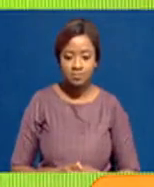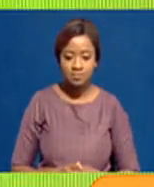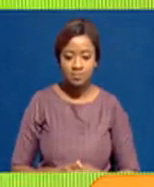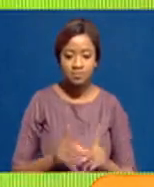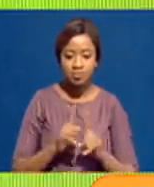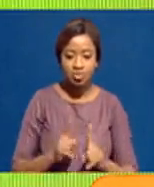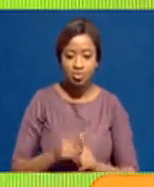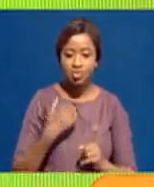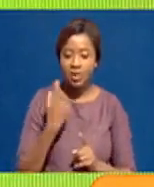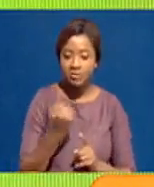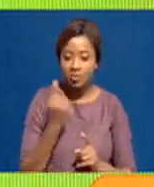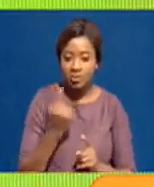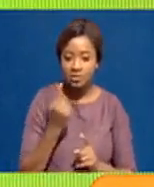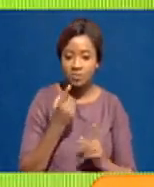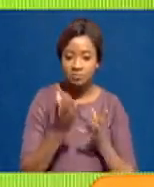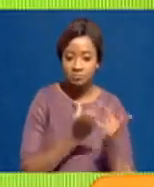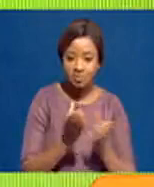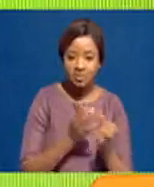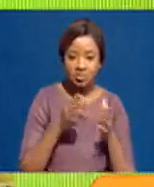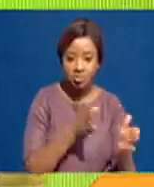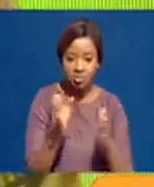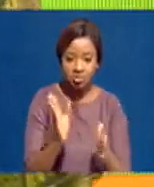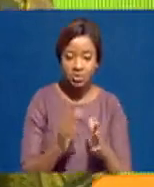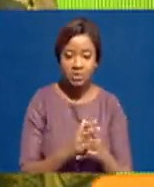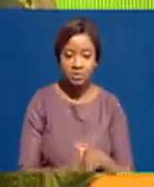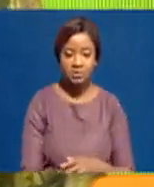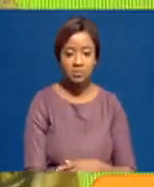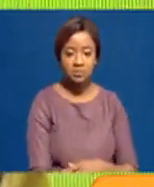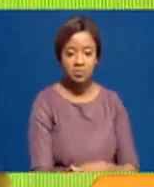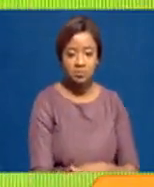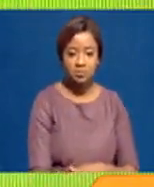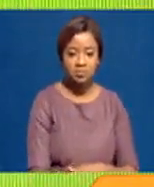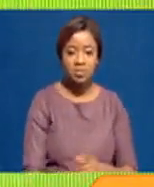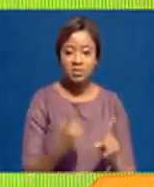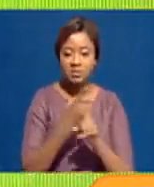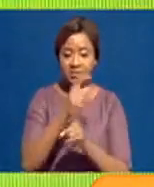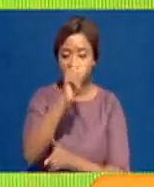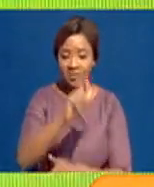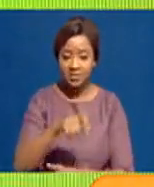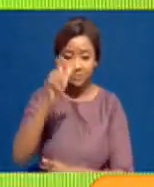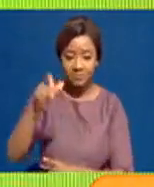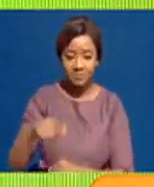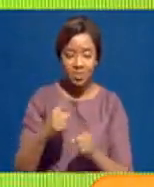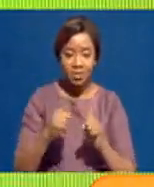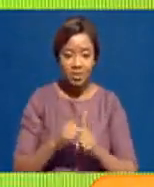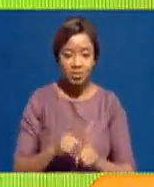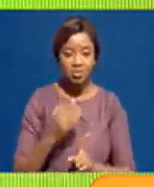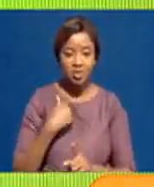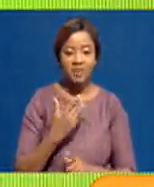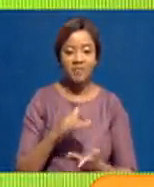unlocks synergies and business opportunities across the region, but it does much